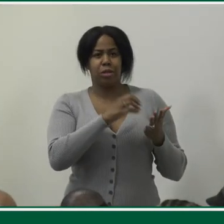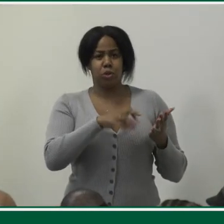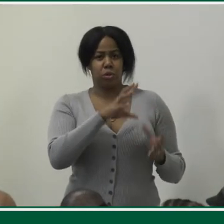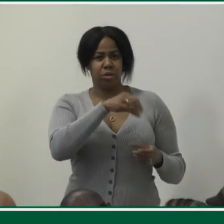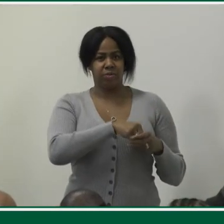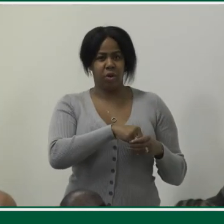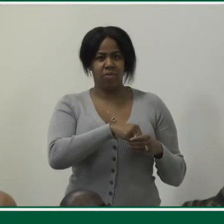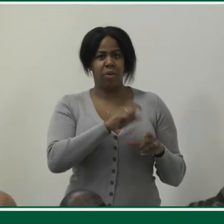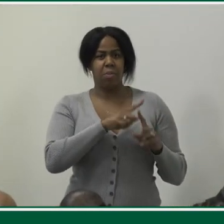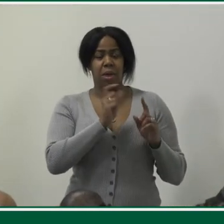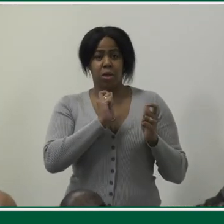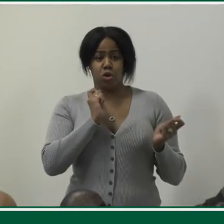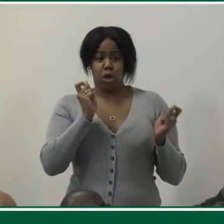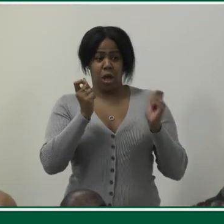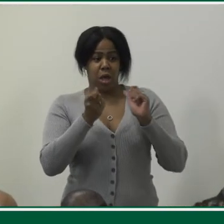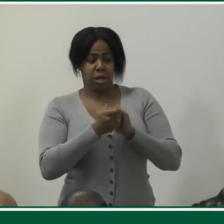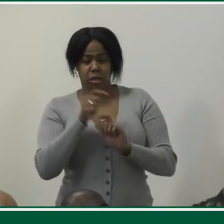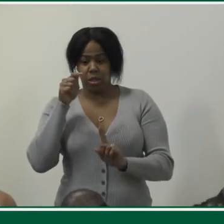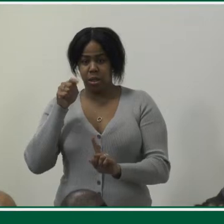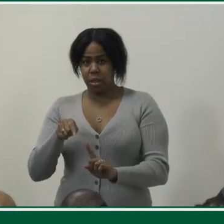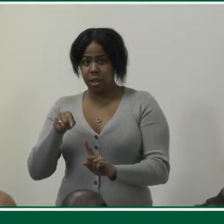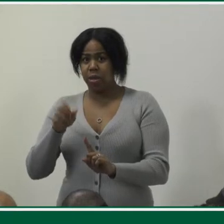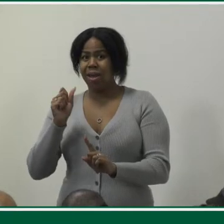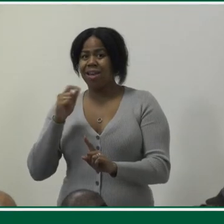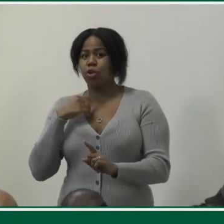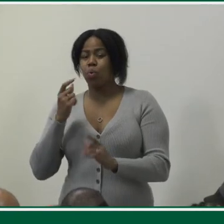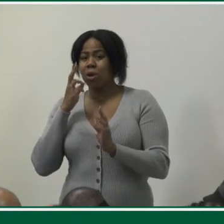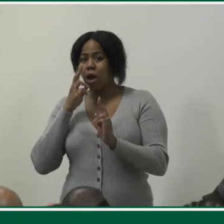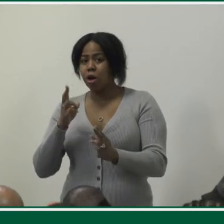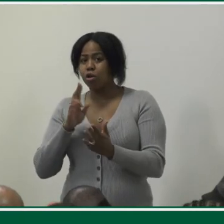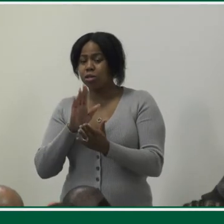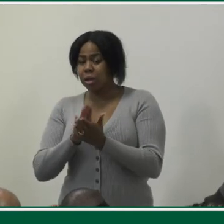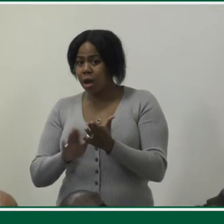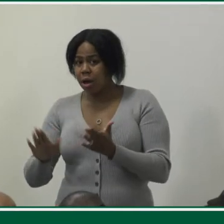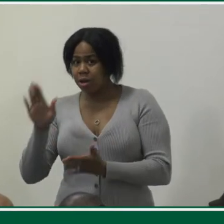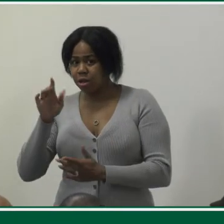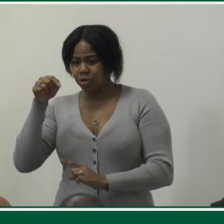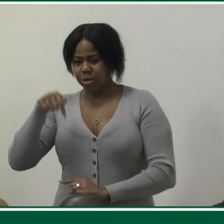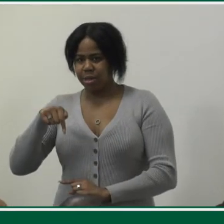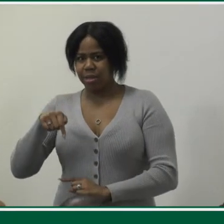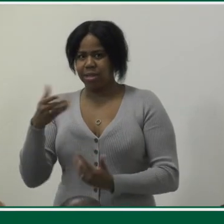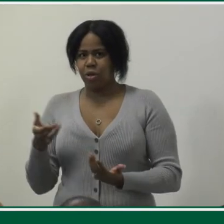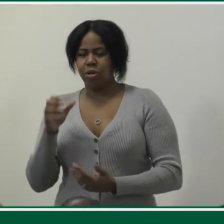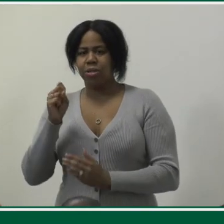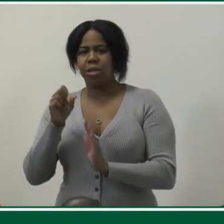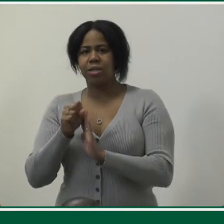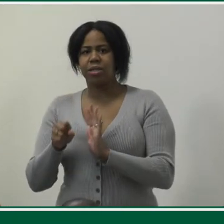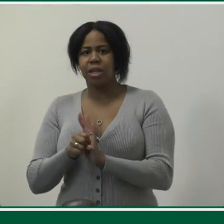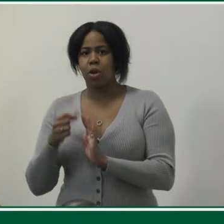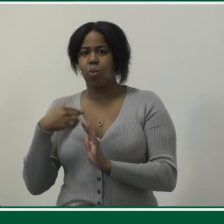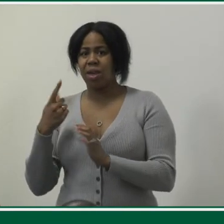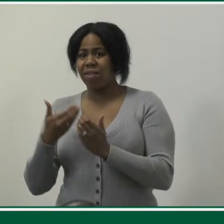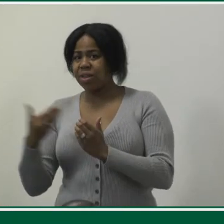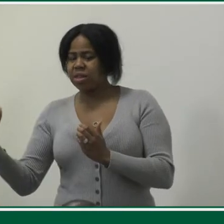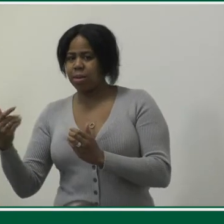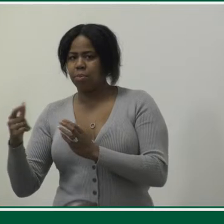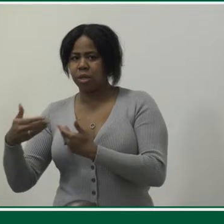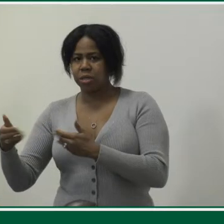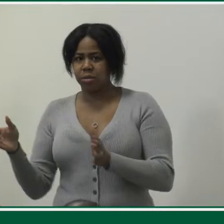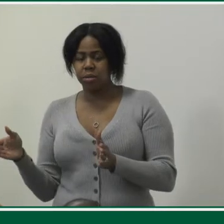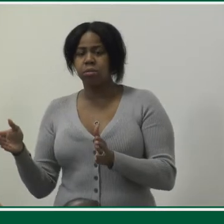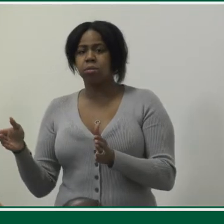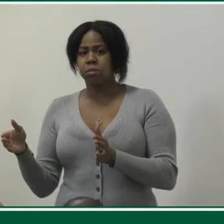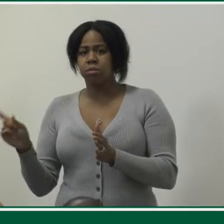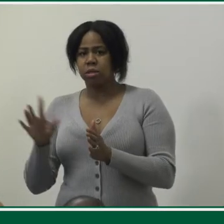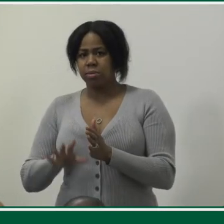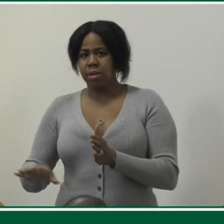what transitions you from an honors program to an honors college is based upon, do you have set alone space? Do you have the number